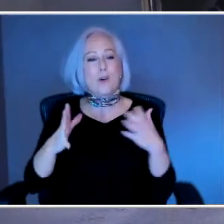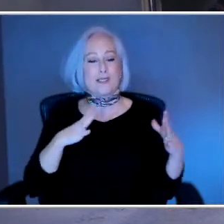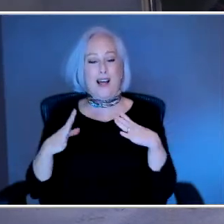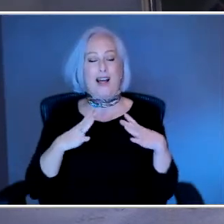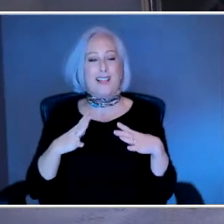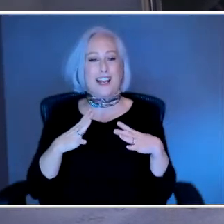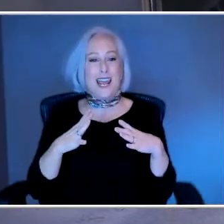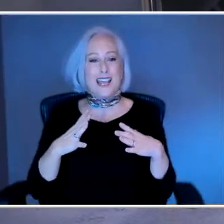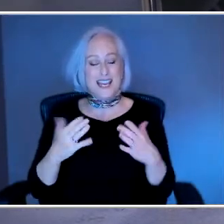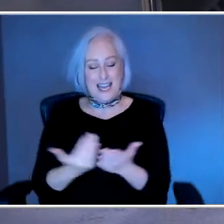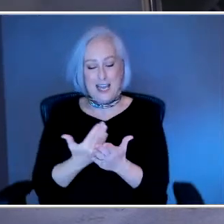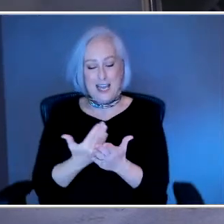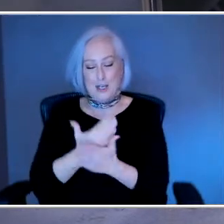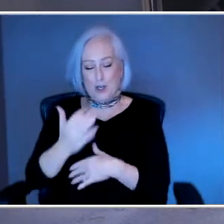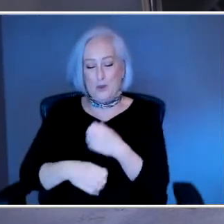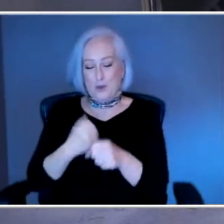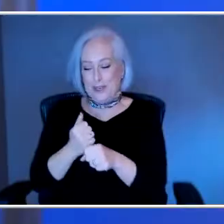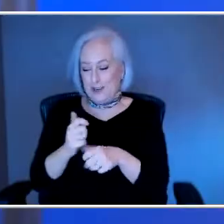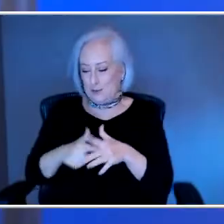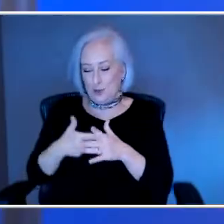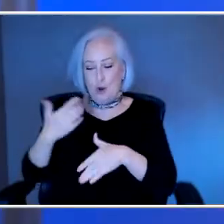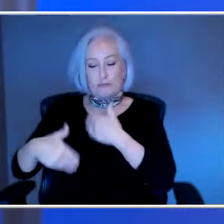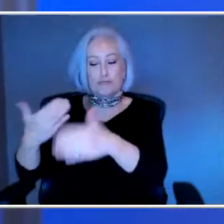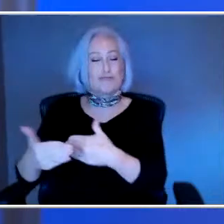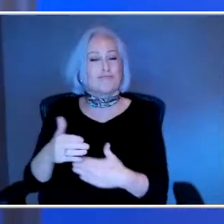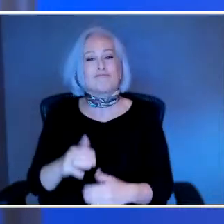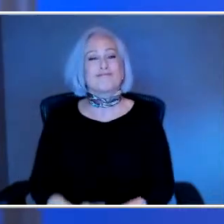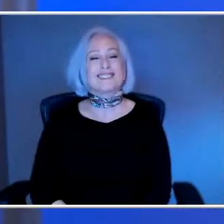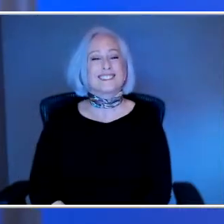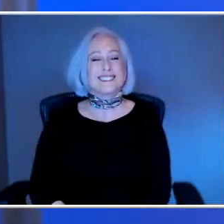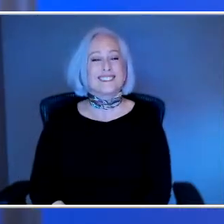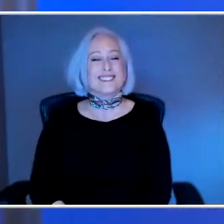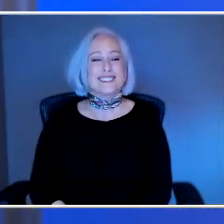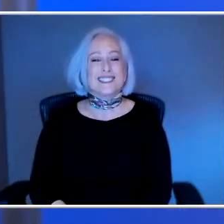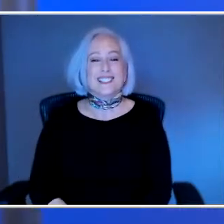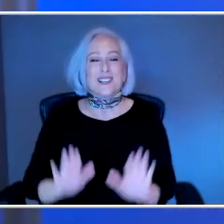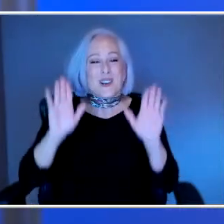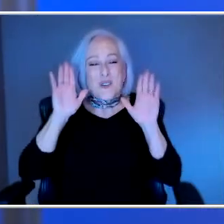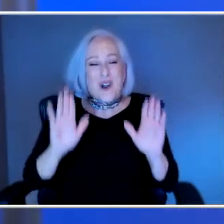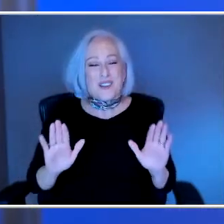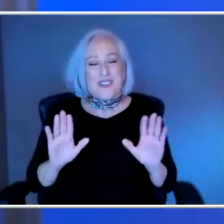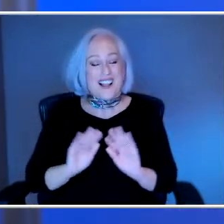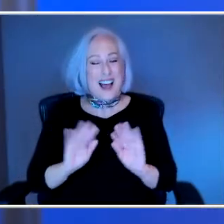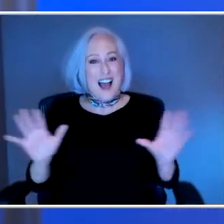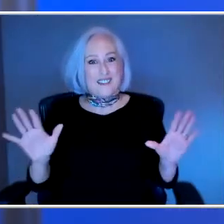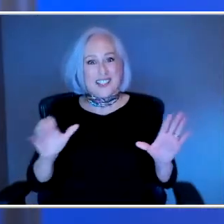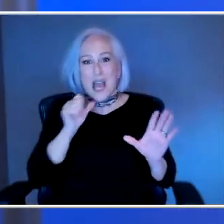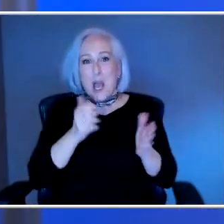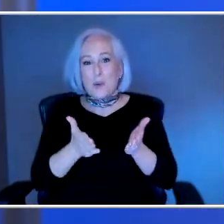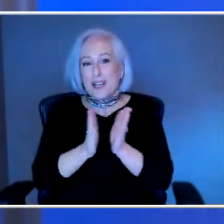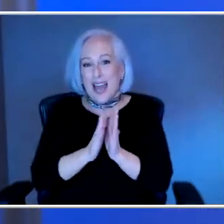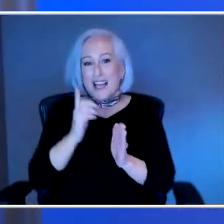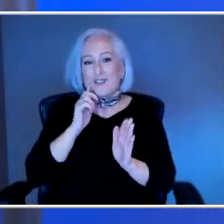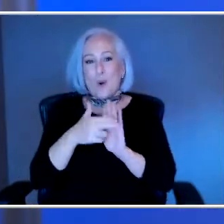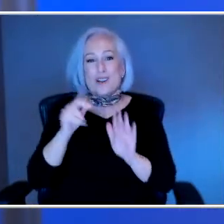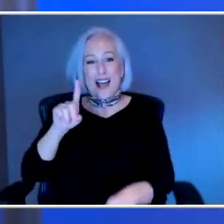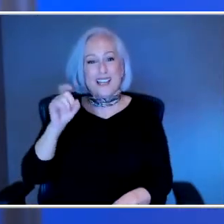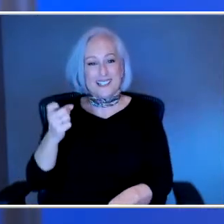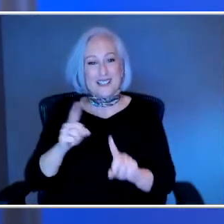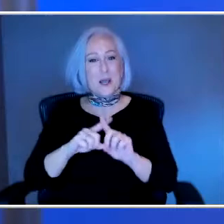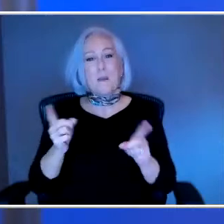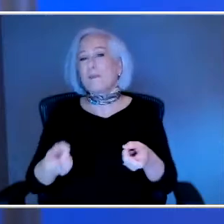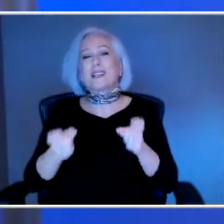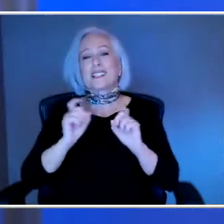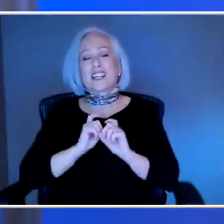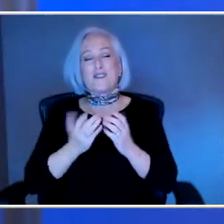How has the outlook been with you and your family? Oh, wonderful. I mean, obviously I wouldn't have asked for this diagnosis, but it sure has given me a whole new outlook on